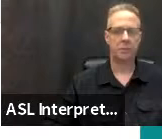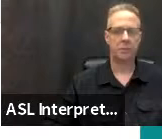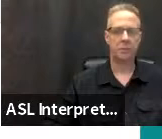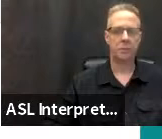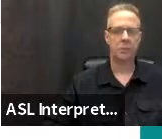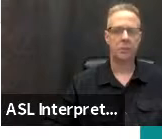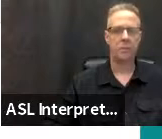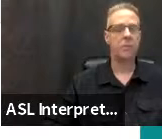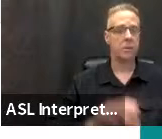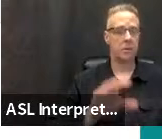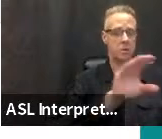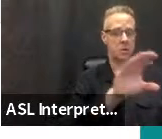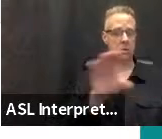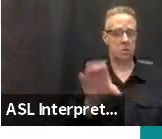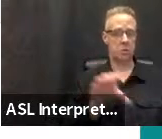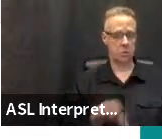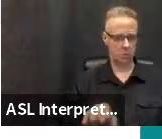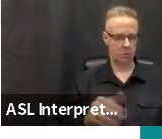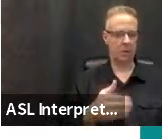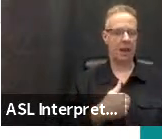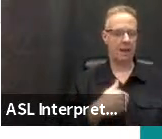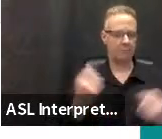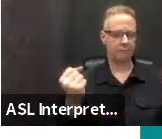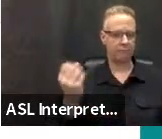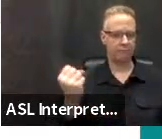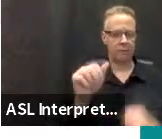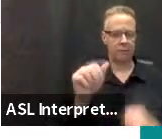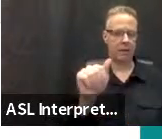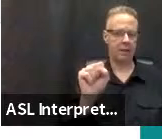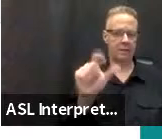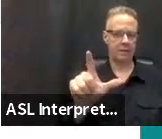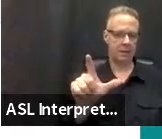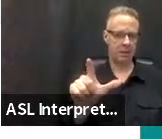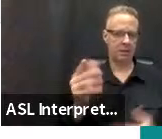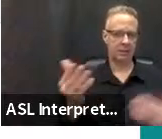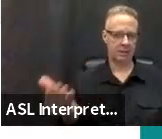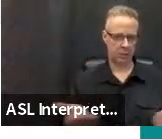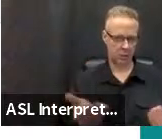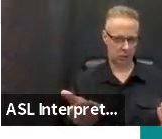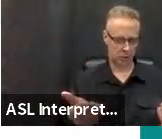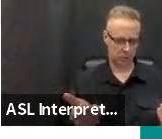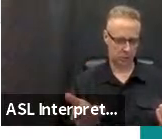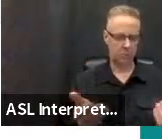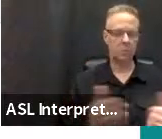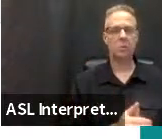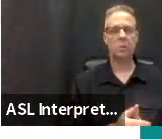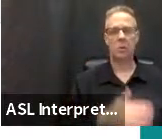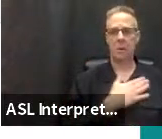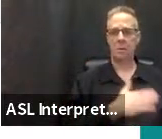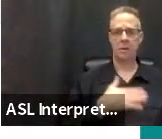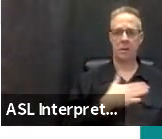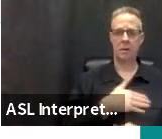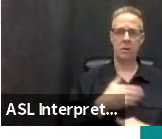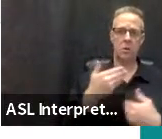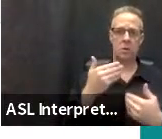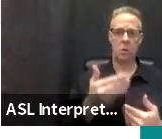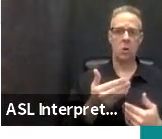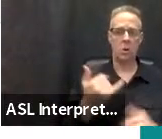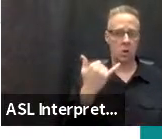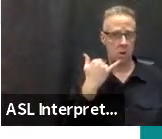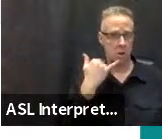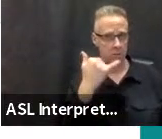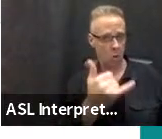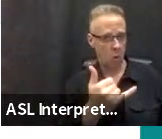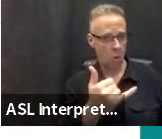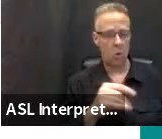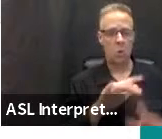So with our Zoom participation, we do have American Sign Language interpretation available. So please join audio by either phone or